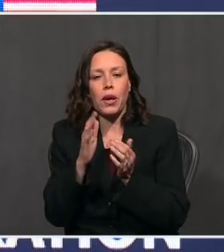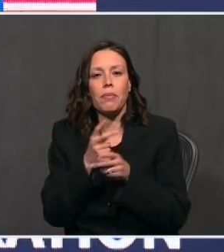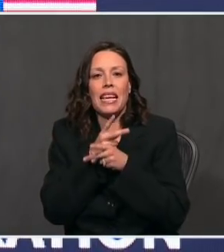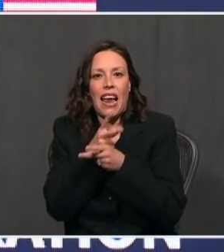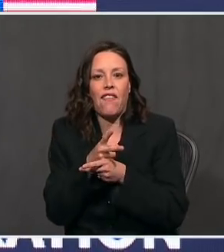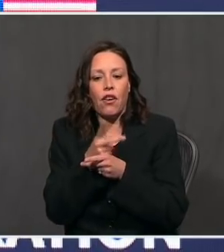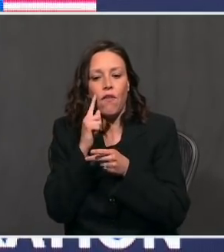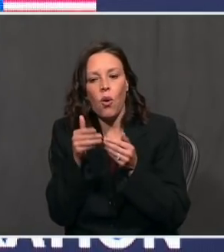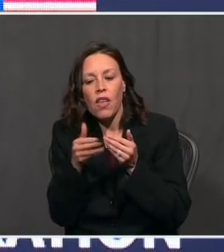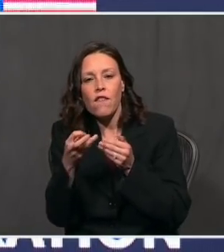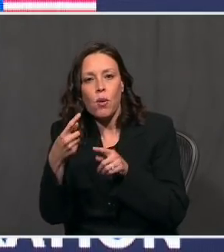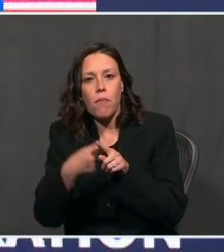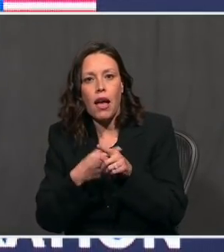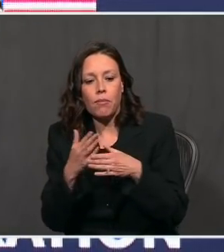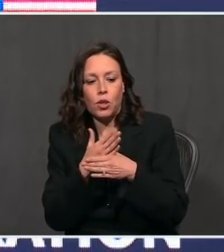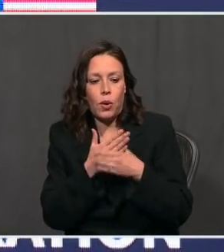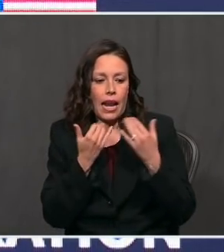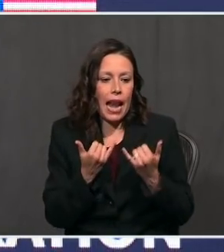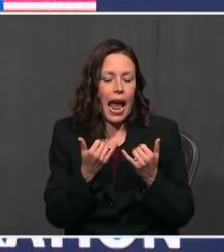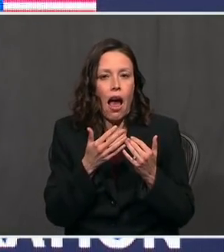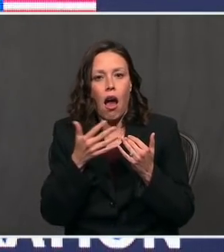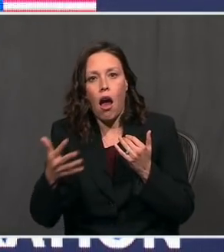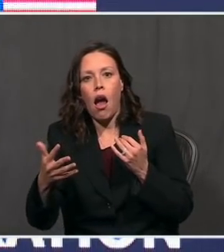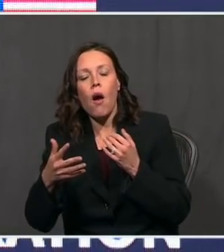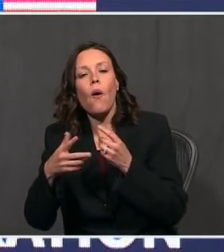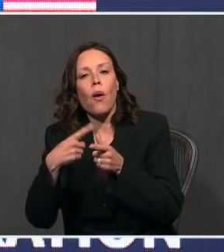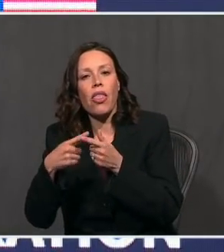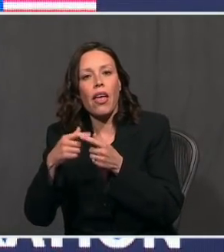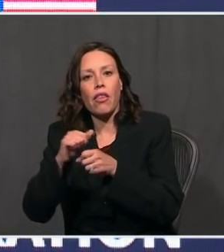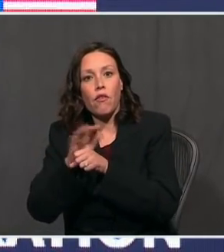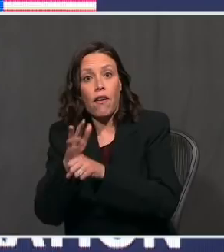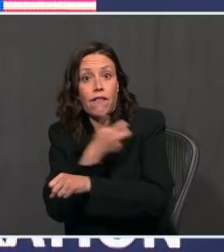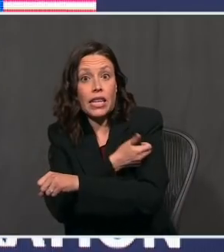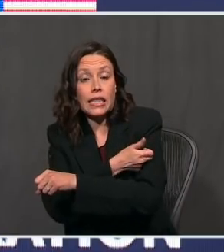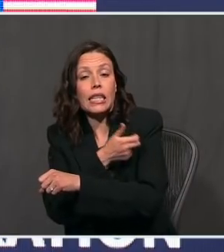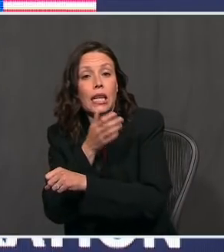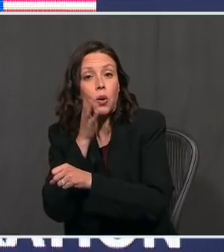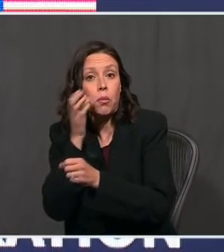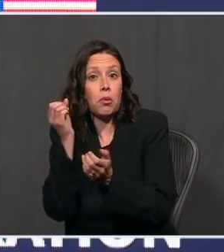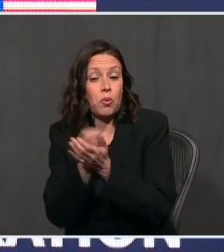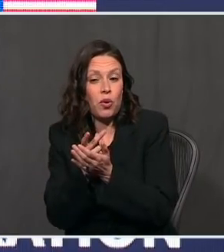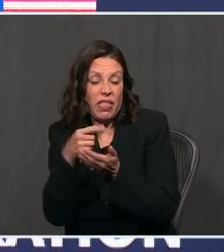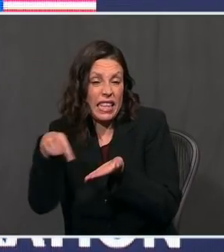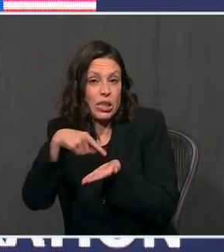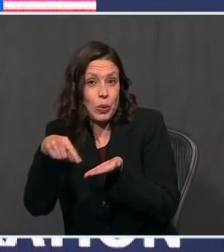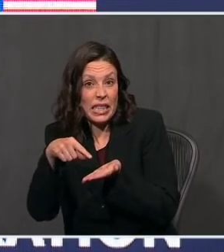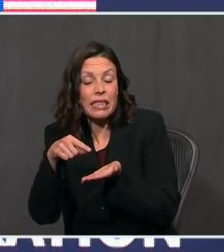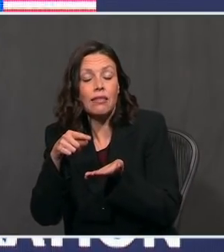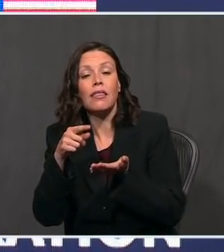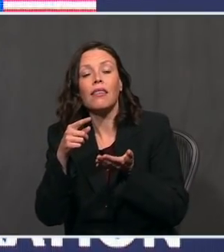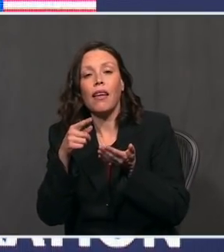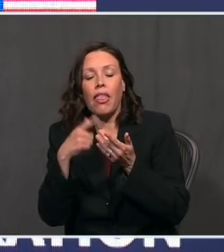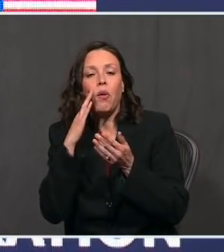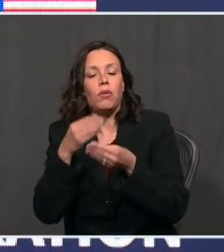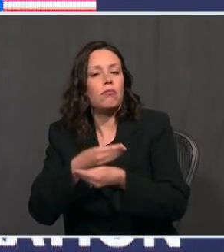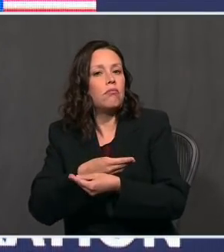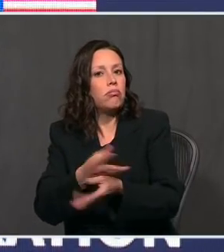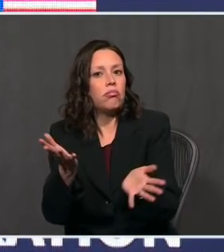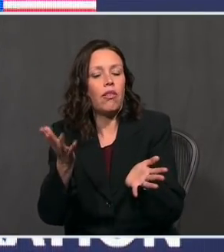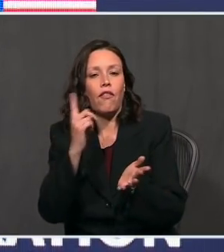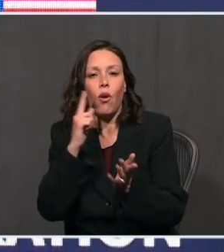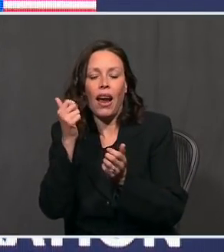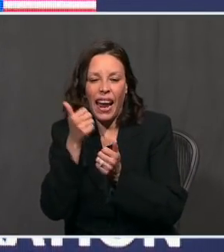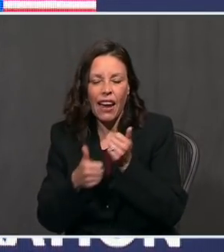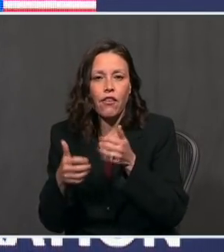the months ahead between now and when the coronavirus vaccine that will likely be approved this week will be widely available for